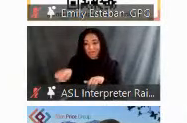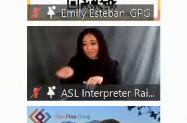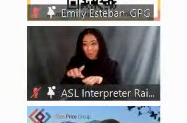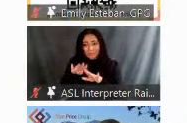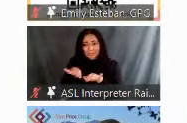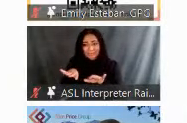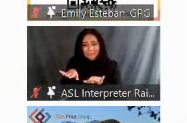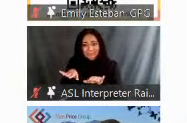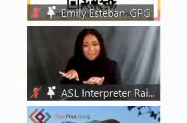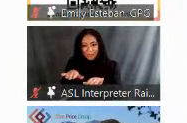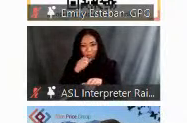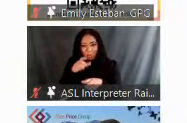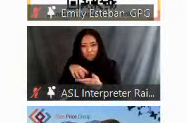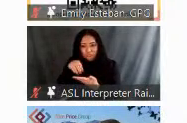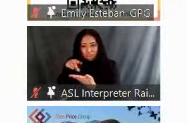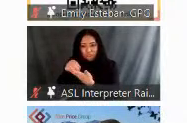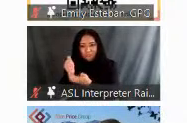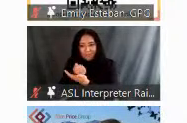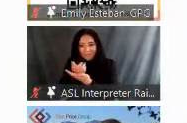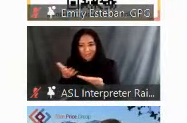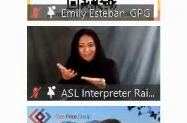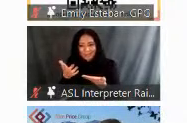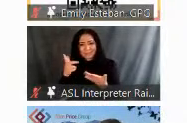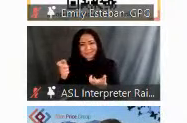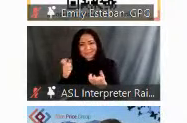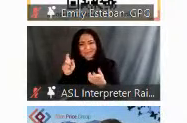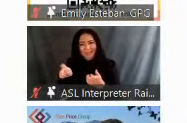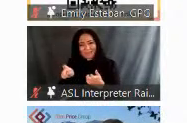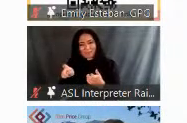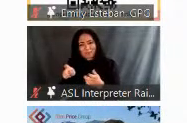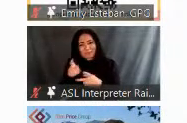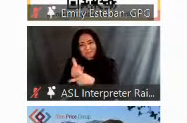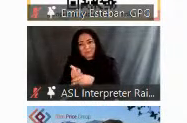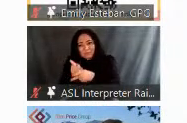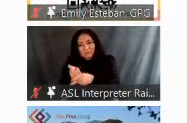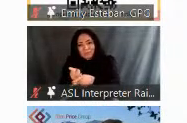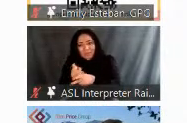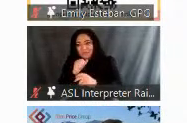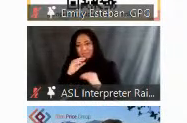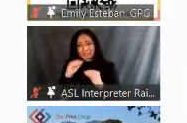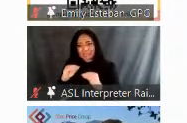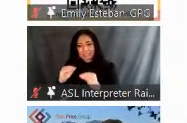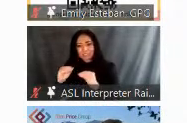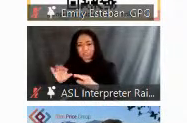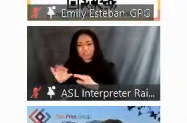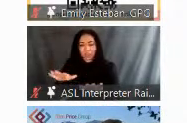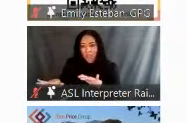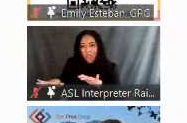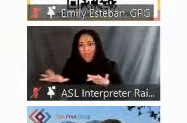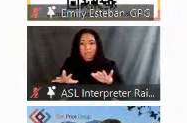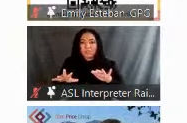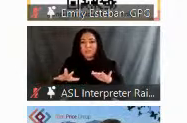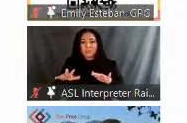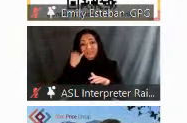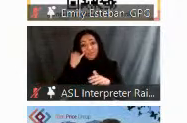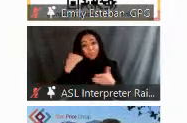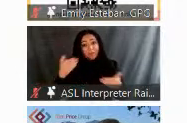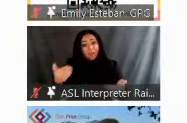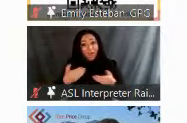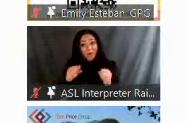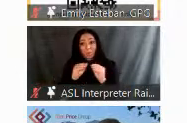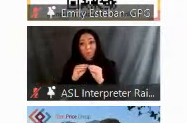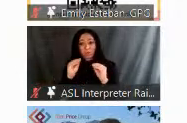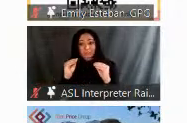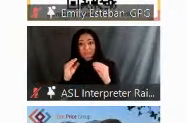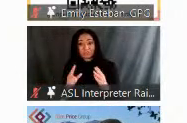be catered, and it's a lot of work. And if we had to hire more teacher or helper, which